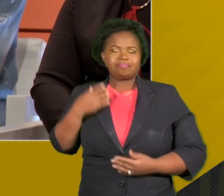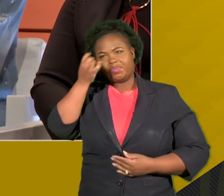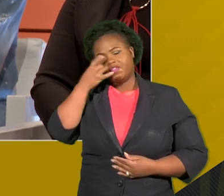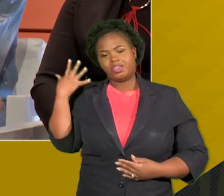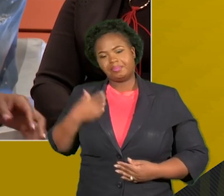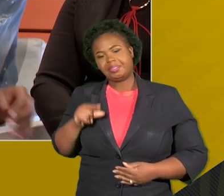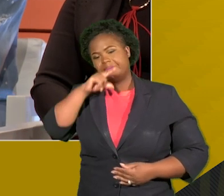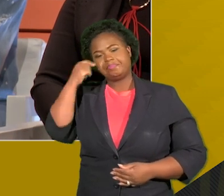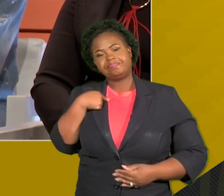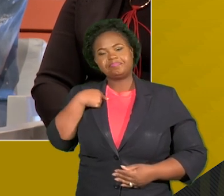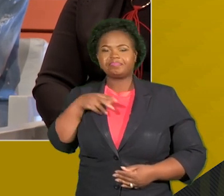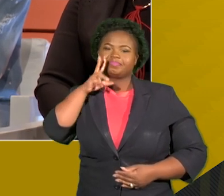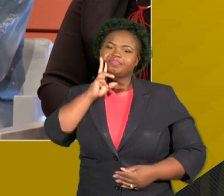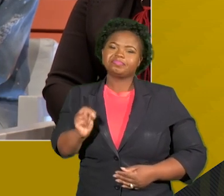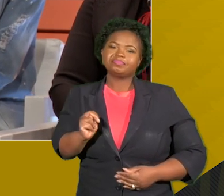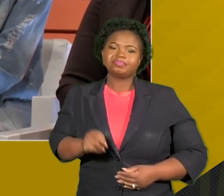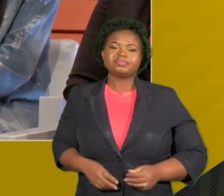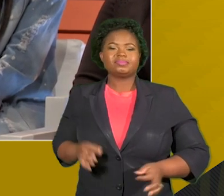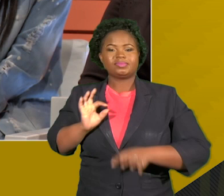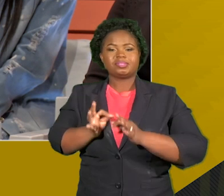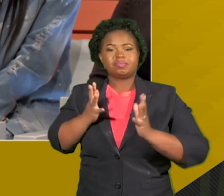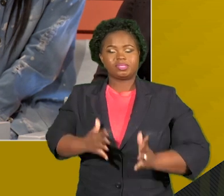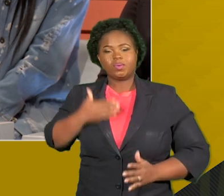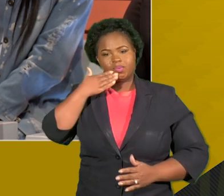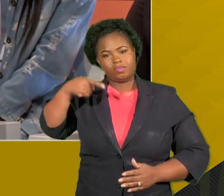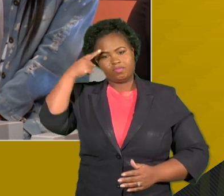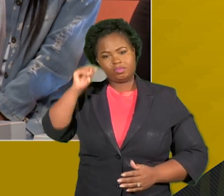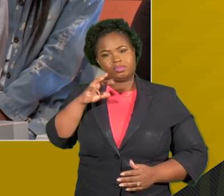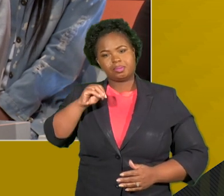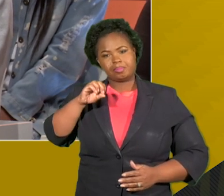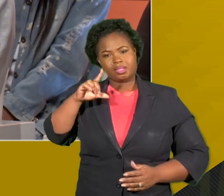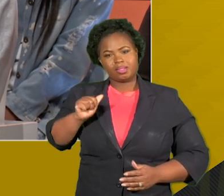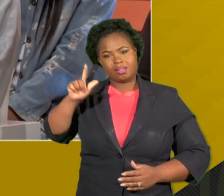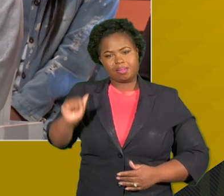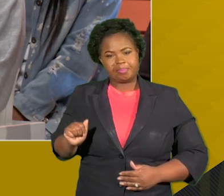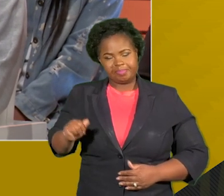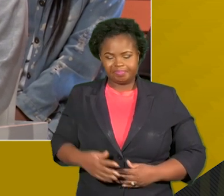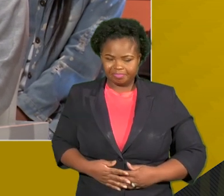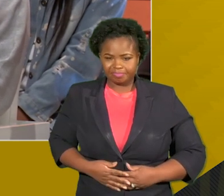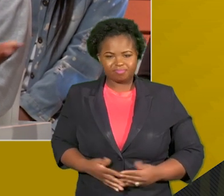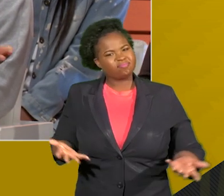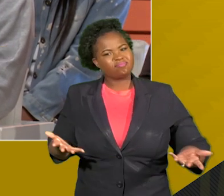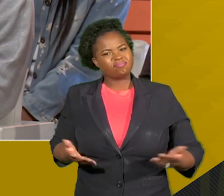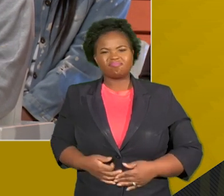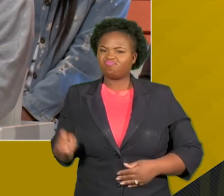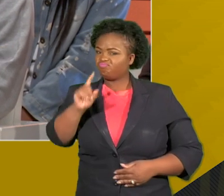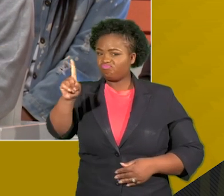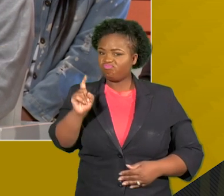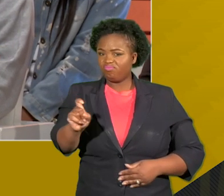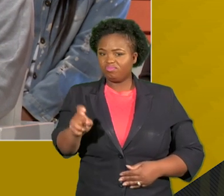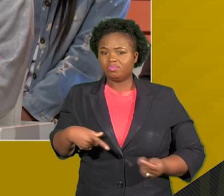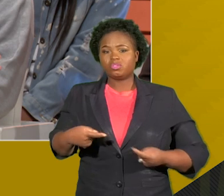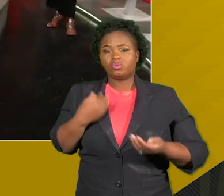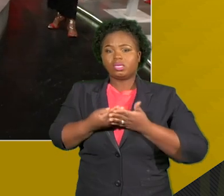track. But nakali bitso ke na Nicolette wa Mashile atola ka nka matsogo ya ne ke sesi fortune wa Ramadala. Question is, will you be donating